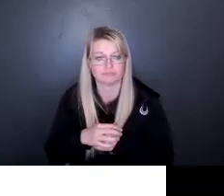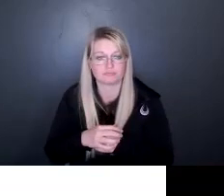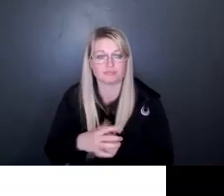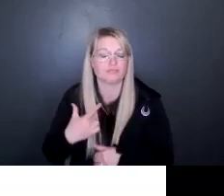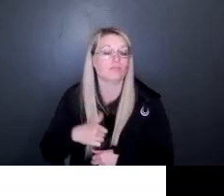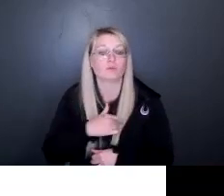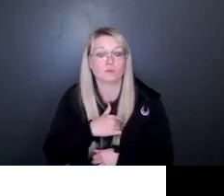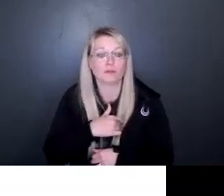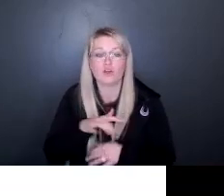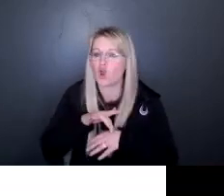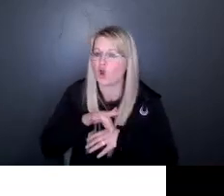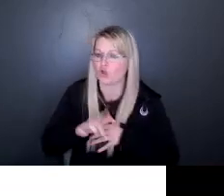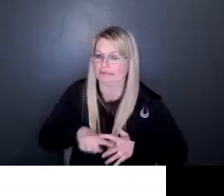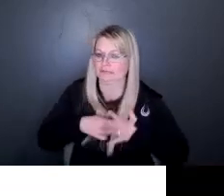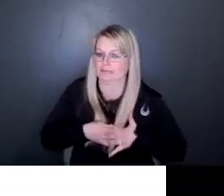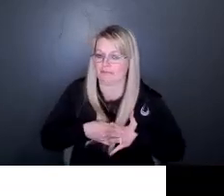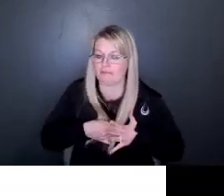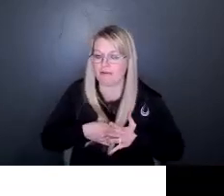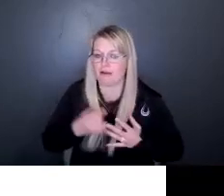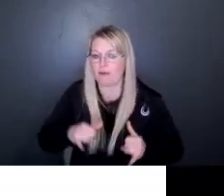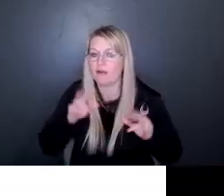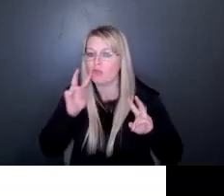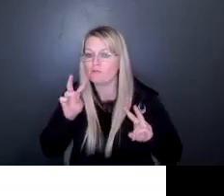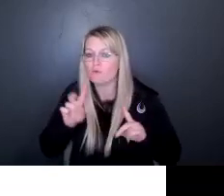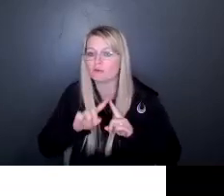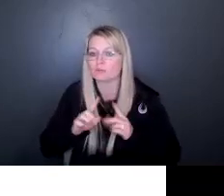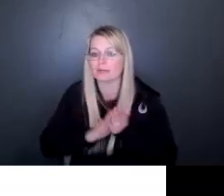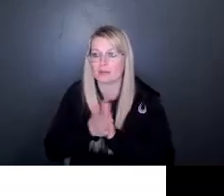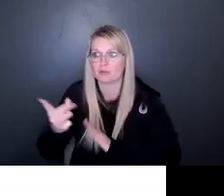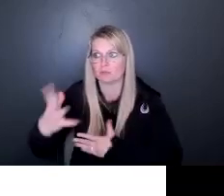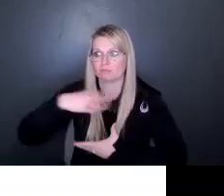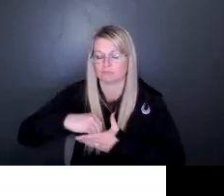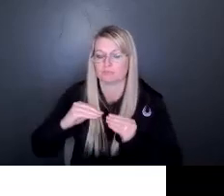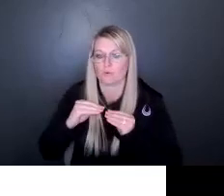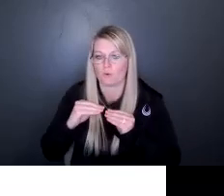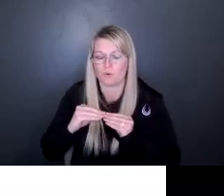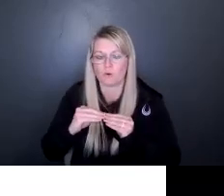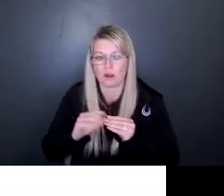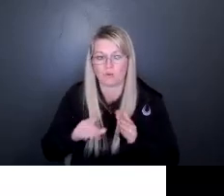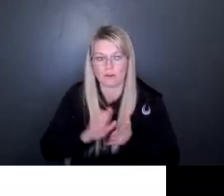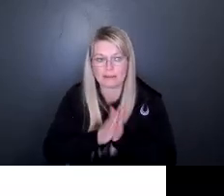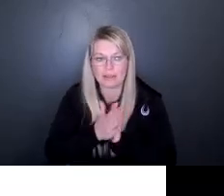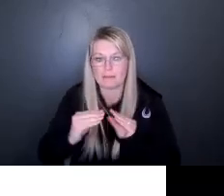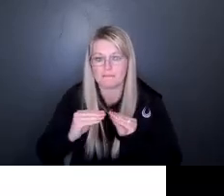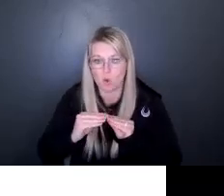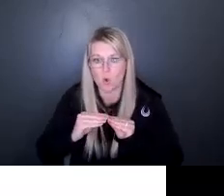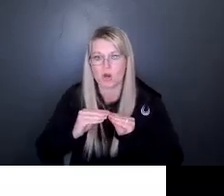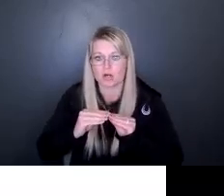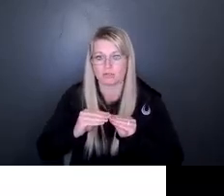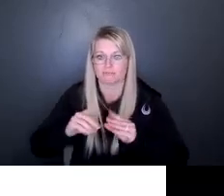in the early stages of development and look forward to engaging you in this as we get into the implementation phase of this